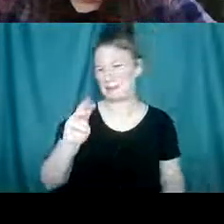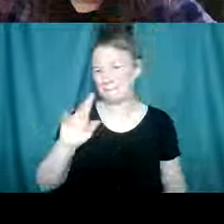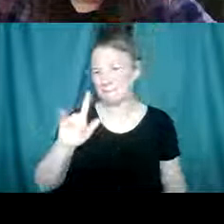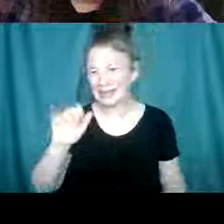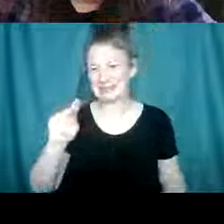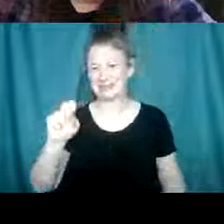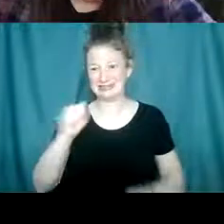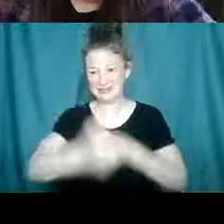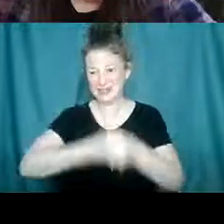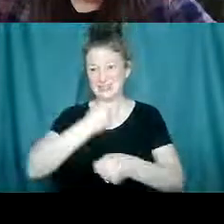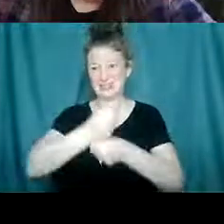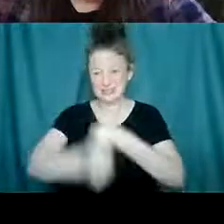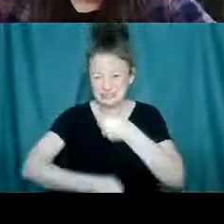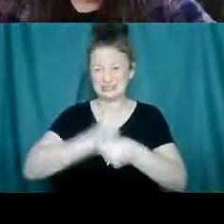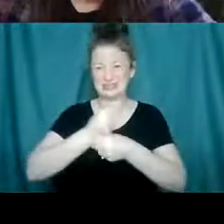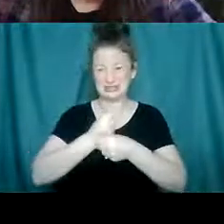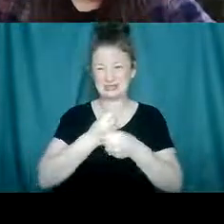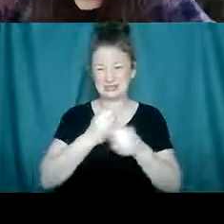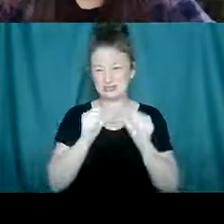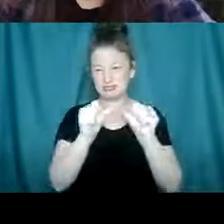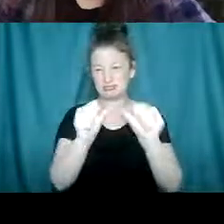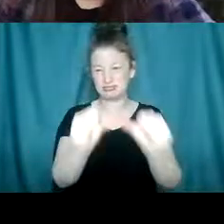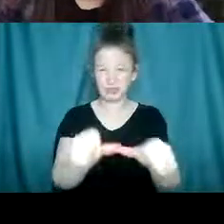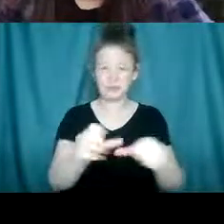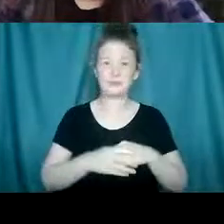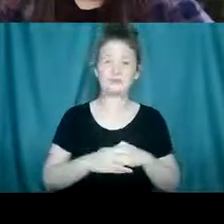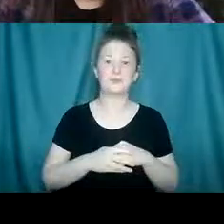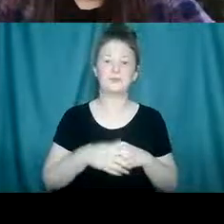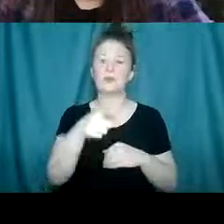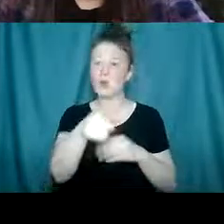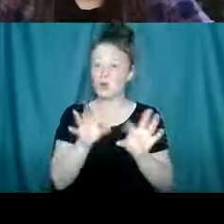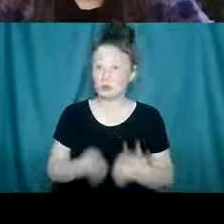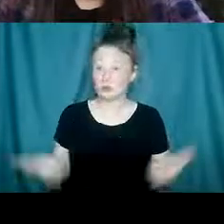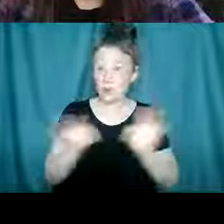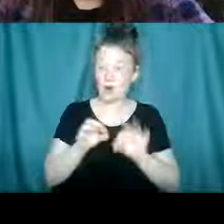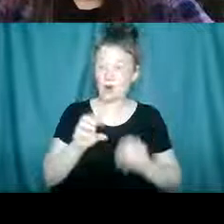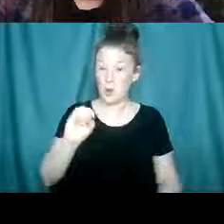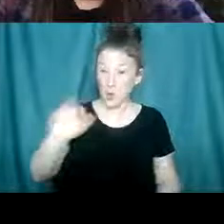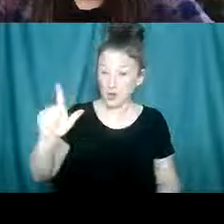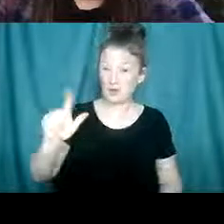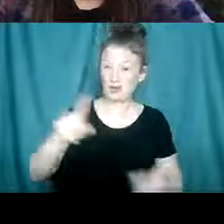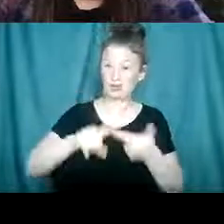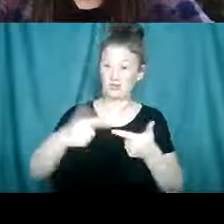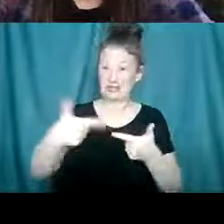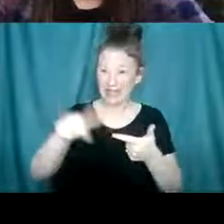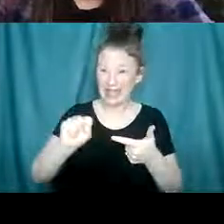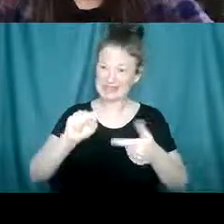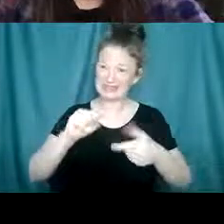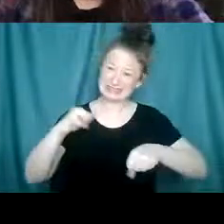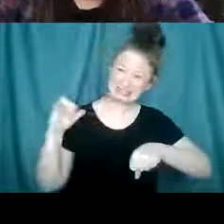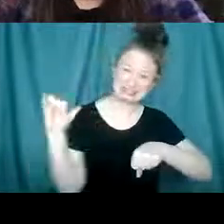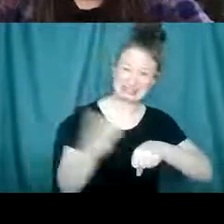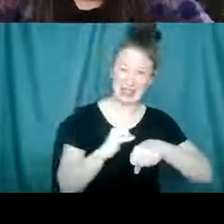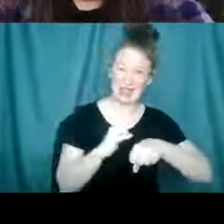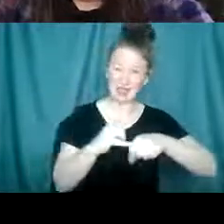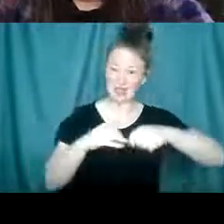longer. And the importance of this caprock is that if it can keep the oil and gas underground, then maybe it can also